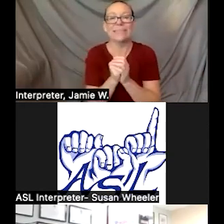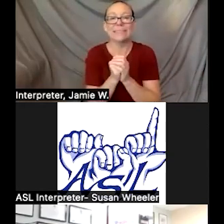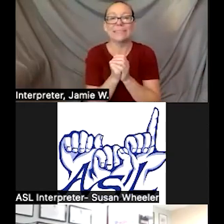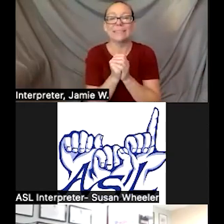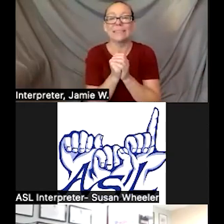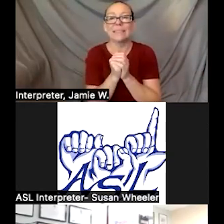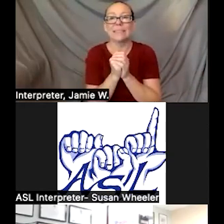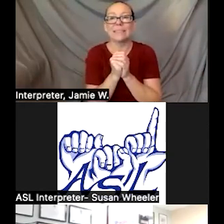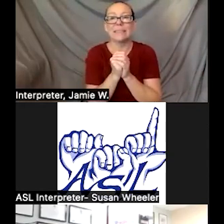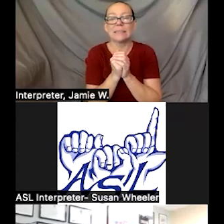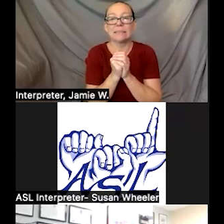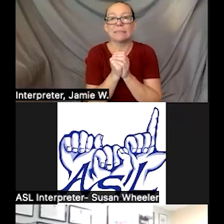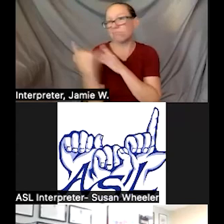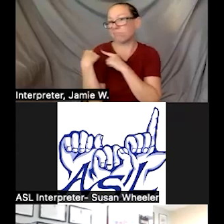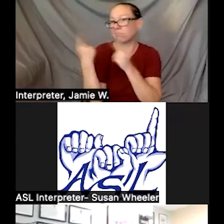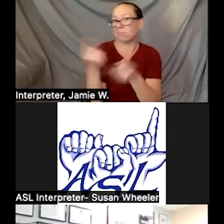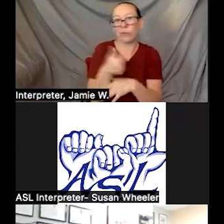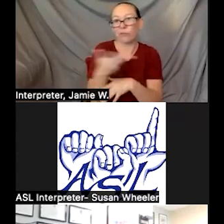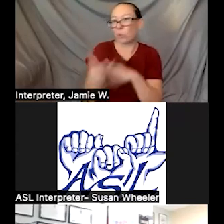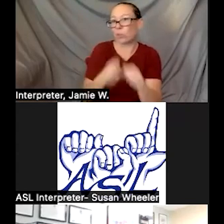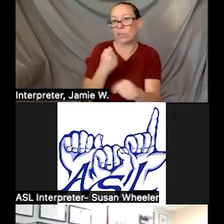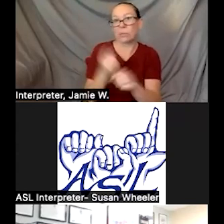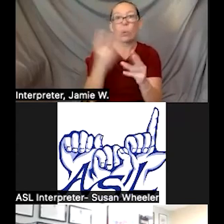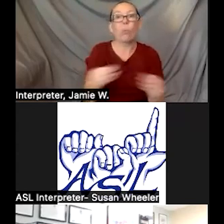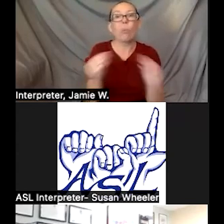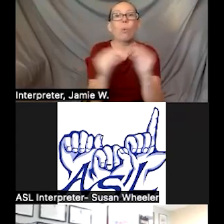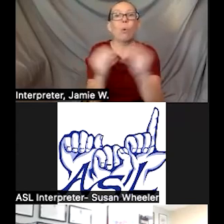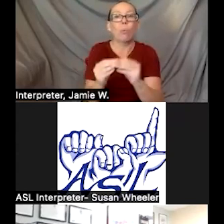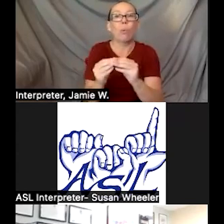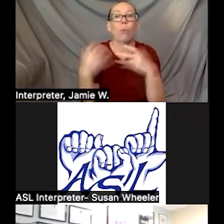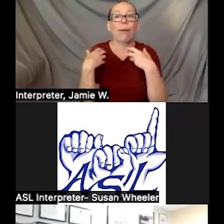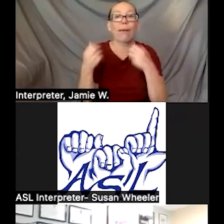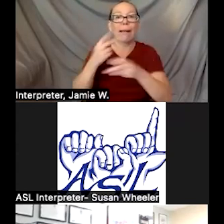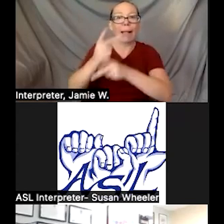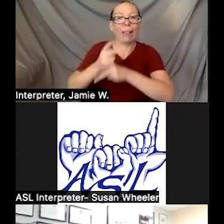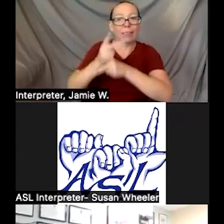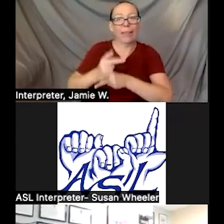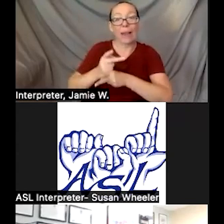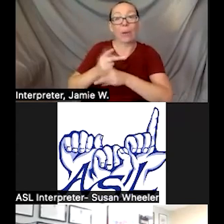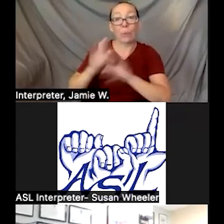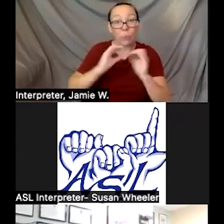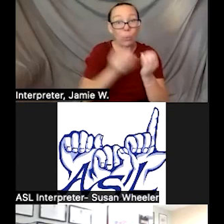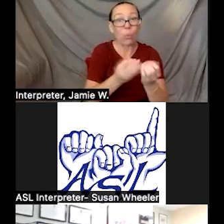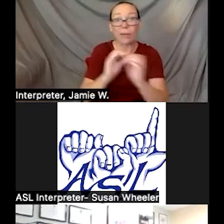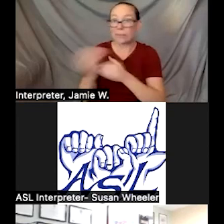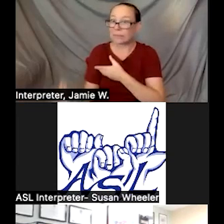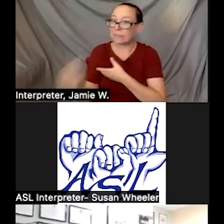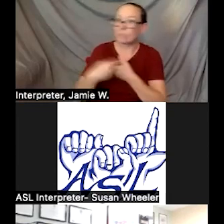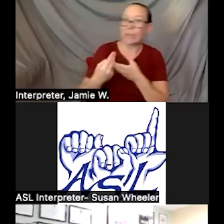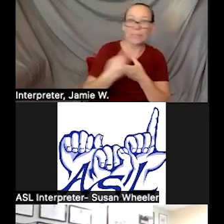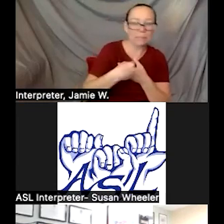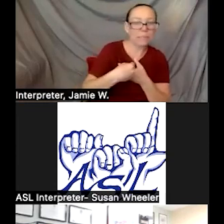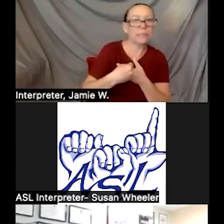the past few years, as more and more healthcare organizations across the country have been participating due to the CMS requirements for